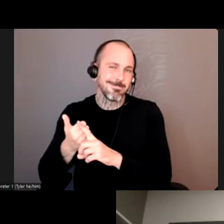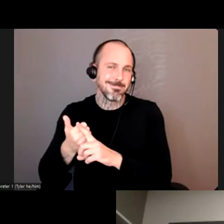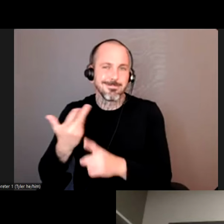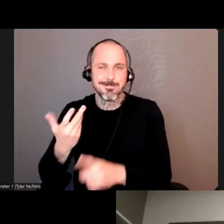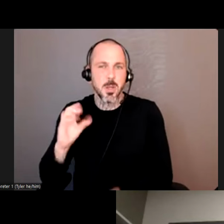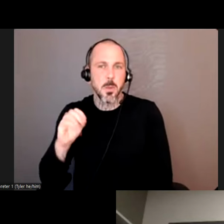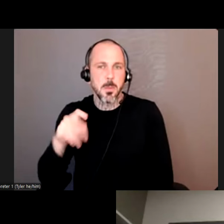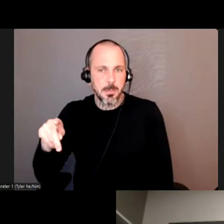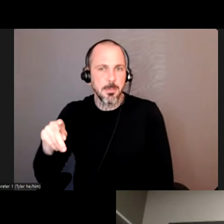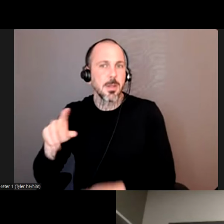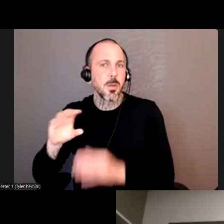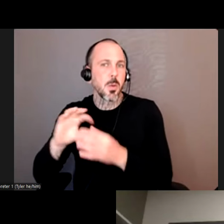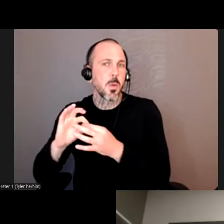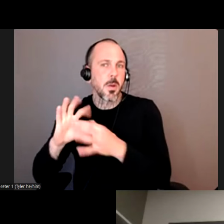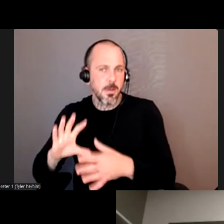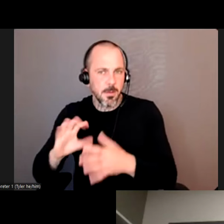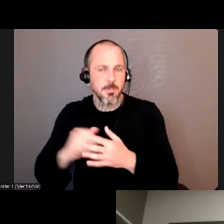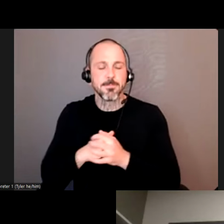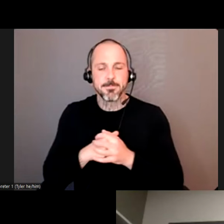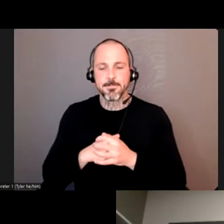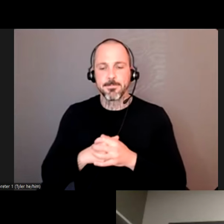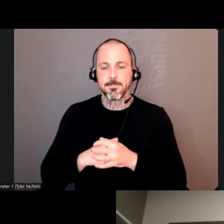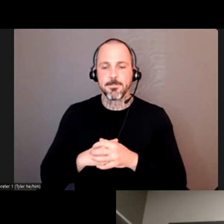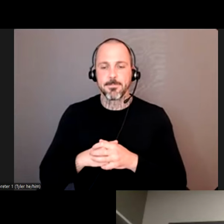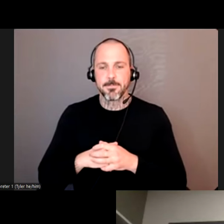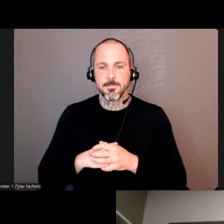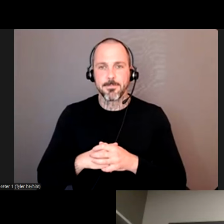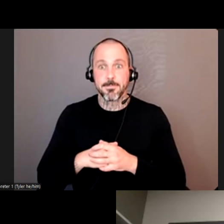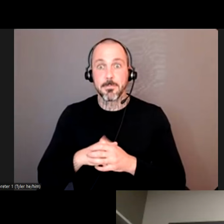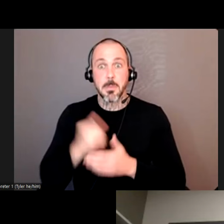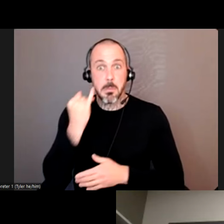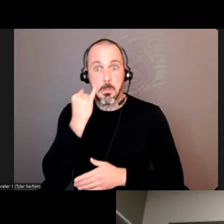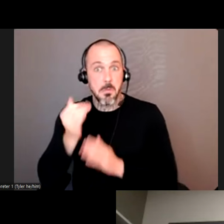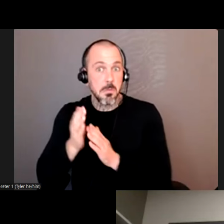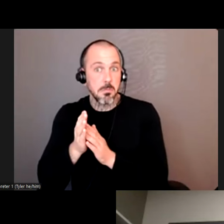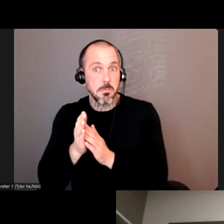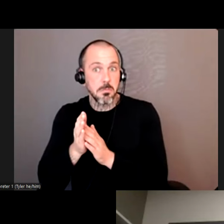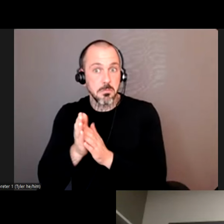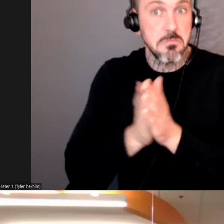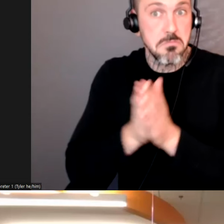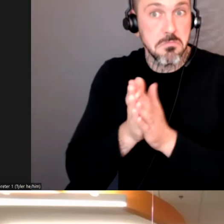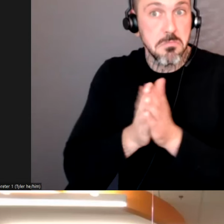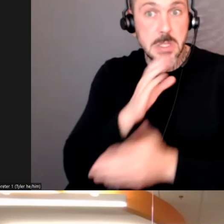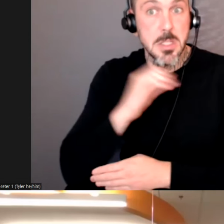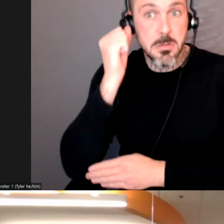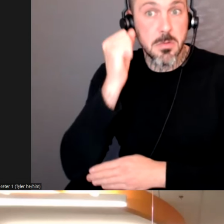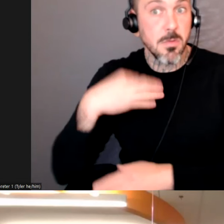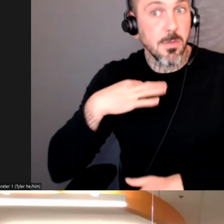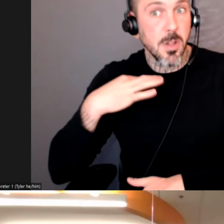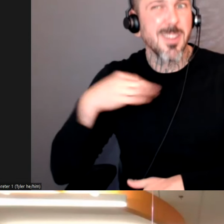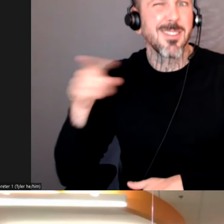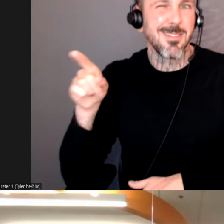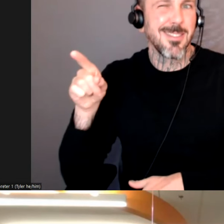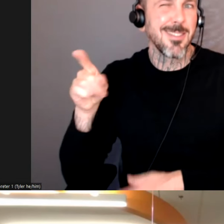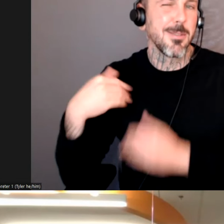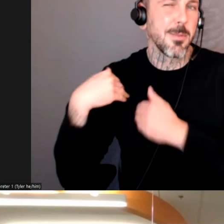Centre, and so she's the one that would recruit, train, and manage the senior volunteers. So you can always